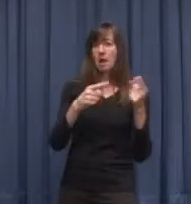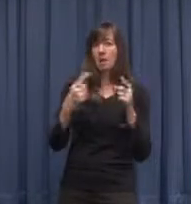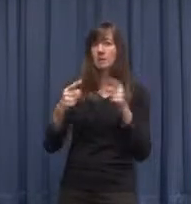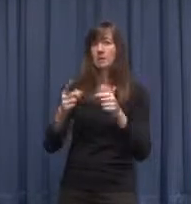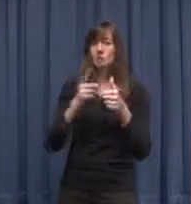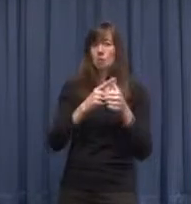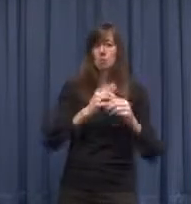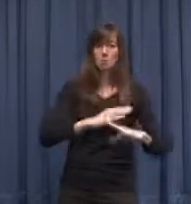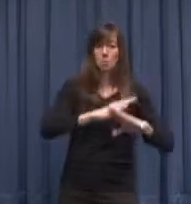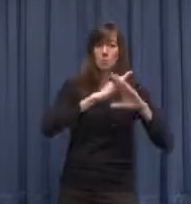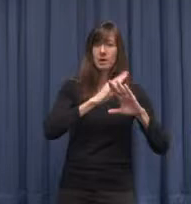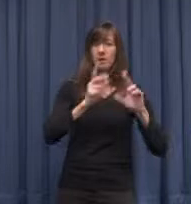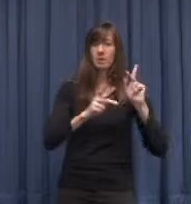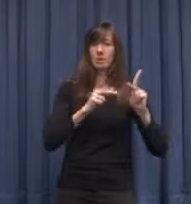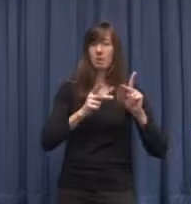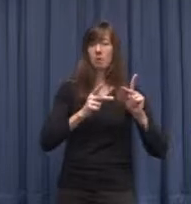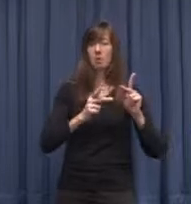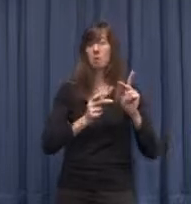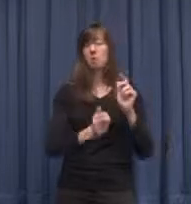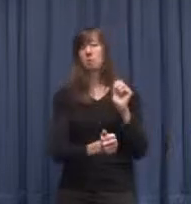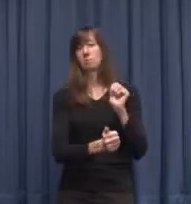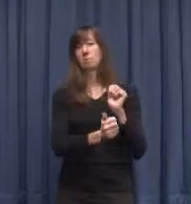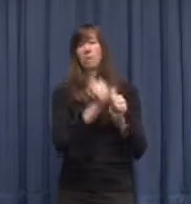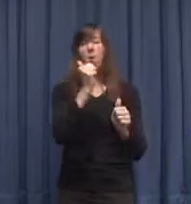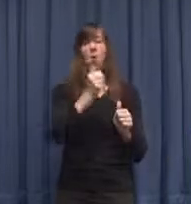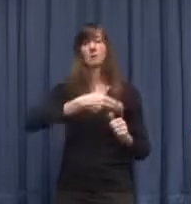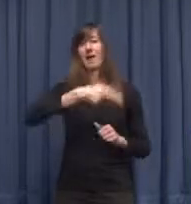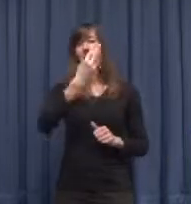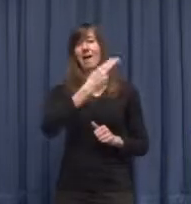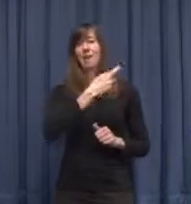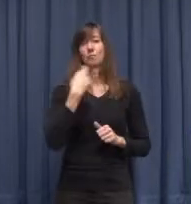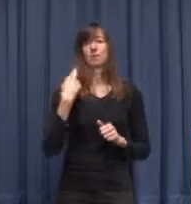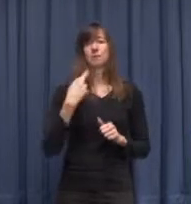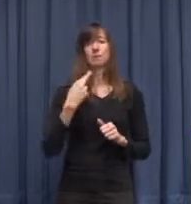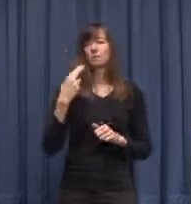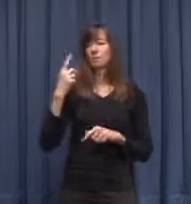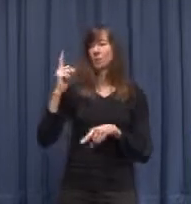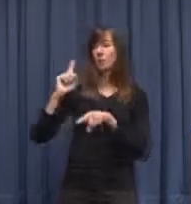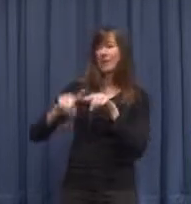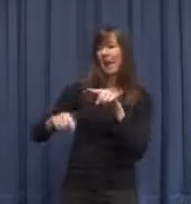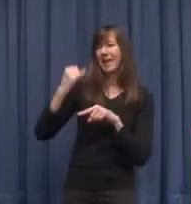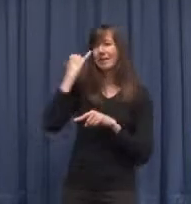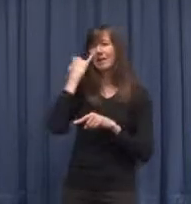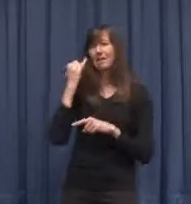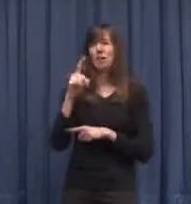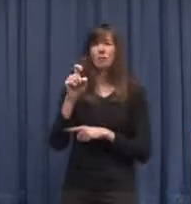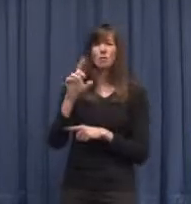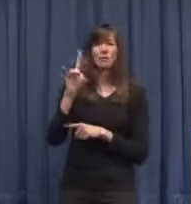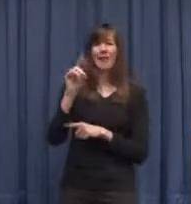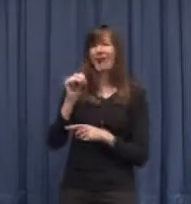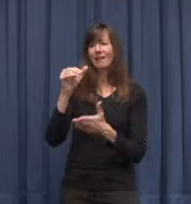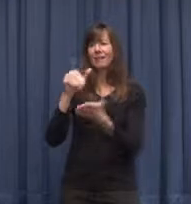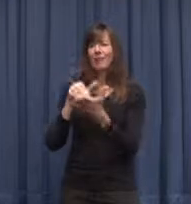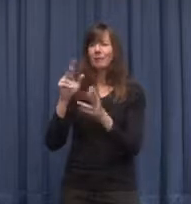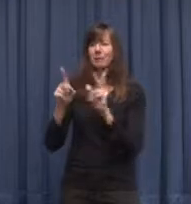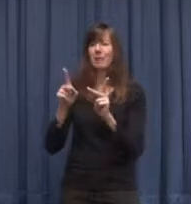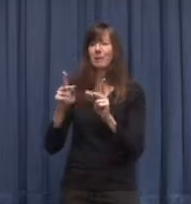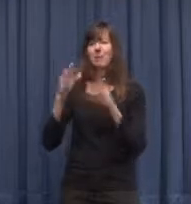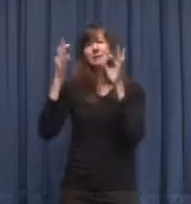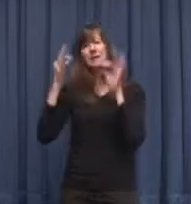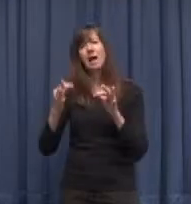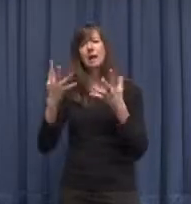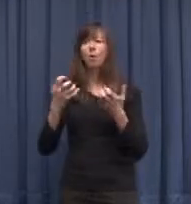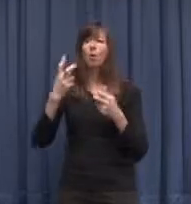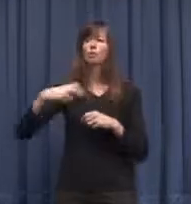risk. But we can't be in a situation where every single person, 180,000 plus of us in the county, decide, well, I want to see